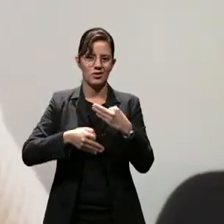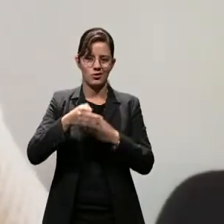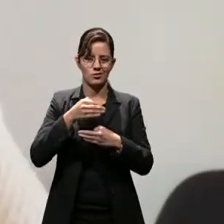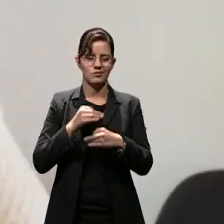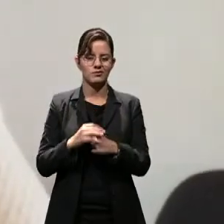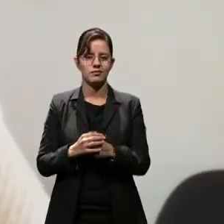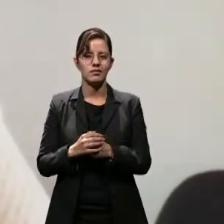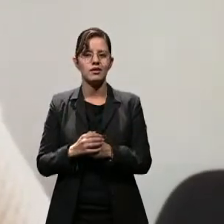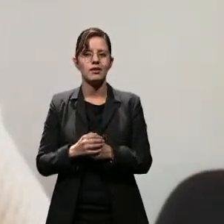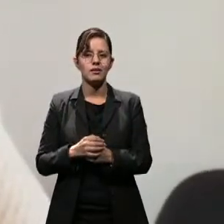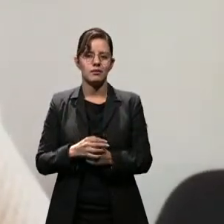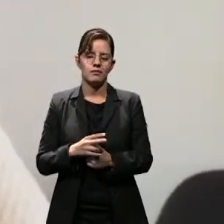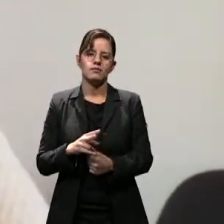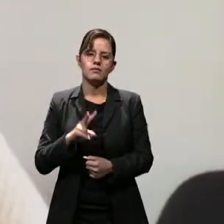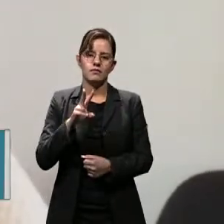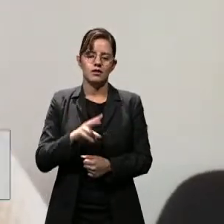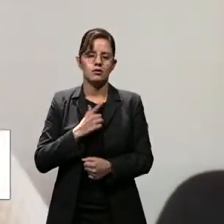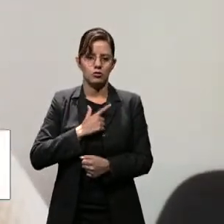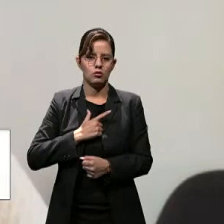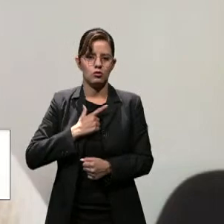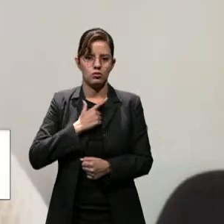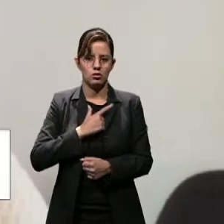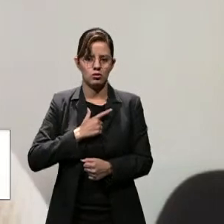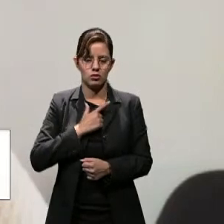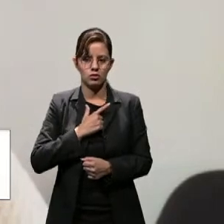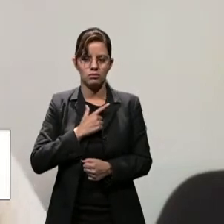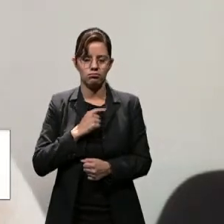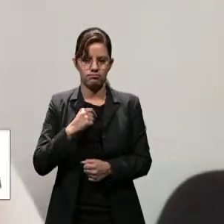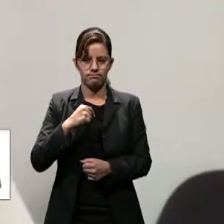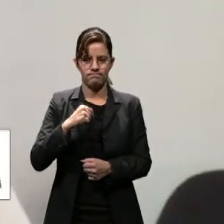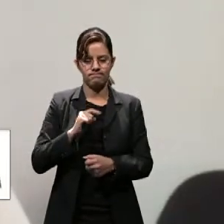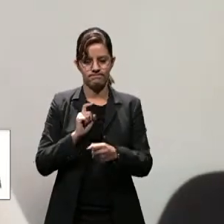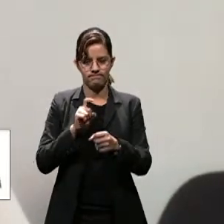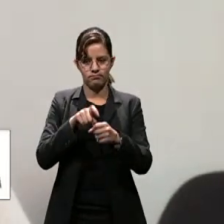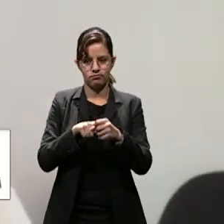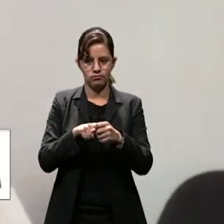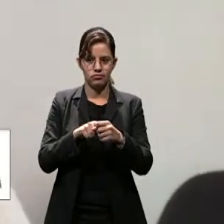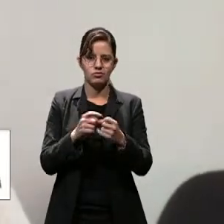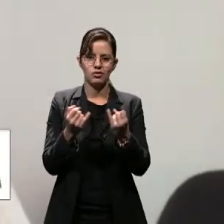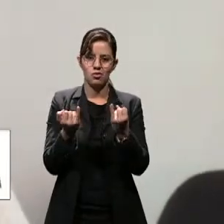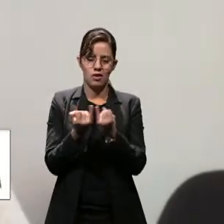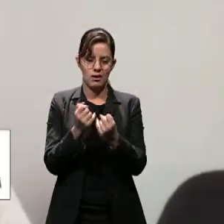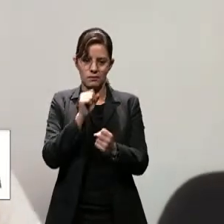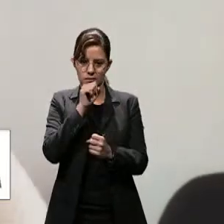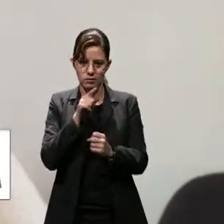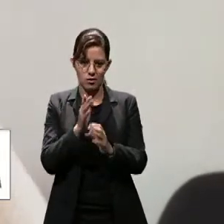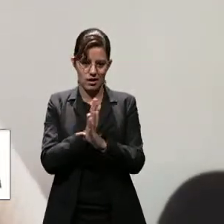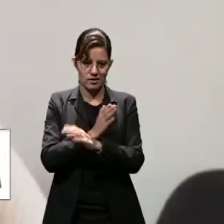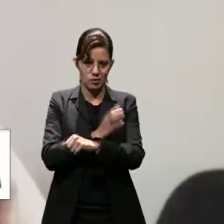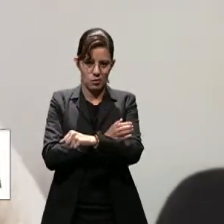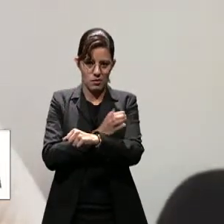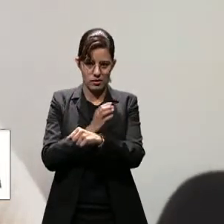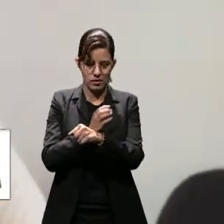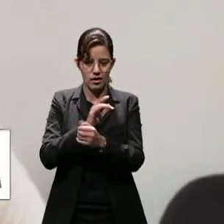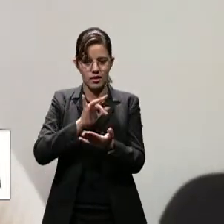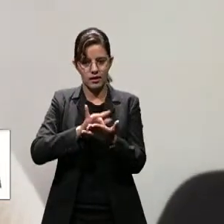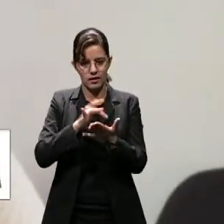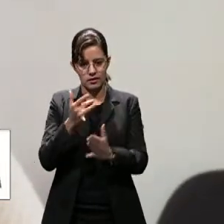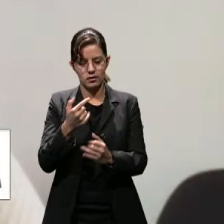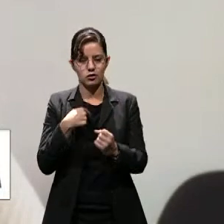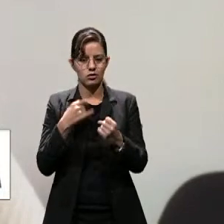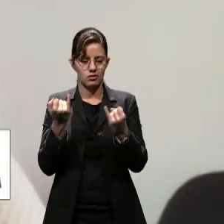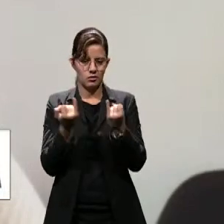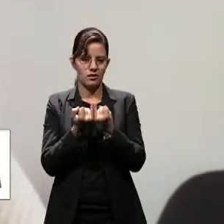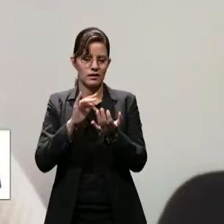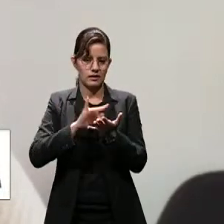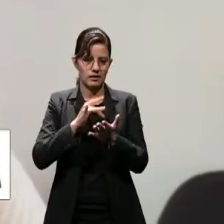to all of you. It is a great pleasure to be here with you. And I would like to thank you also,